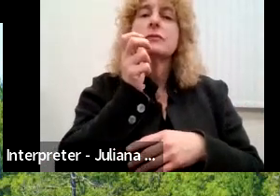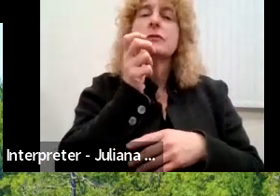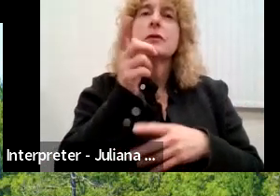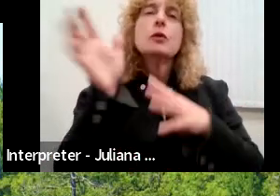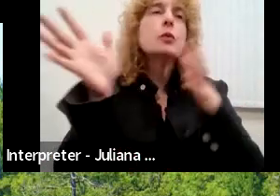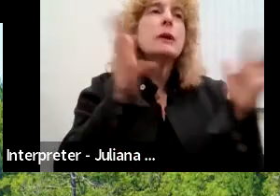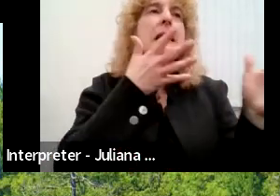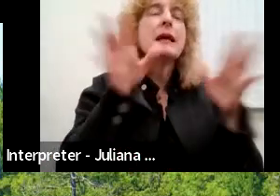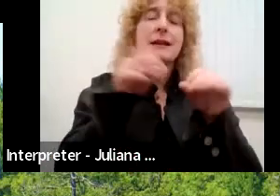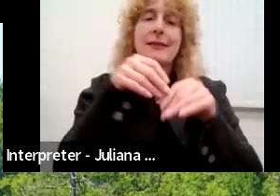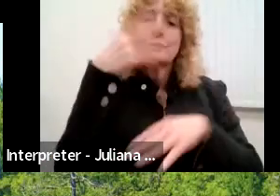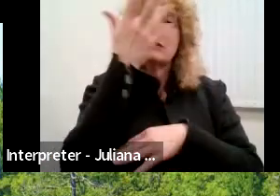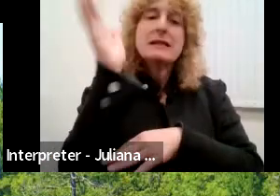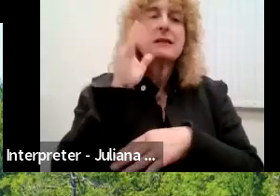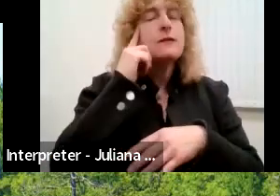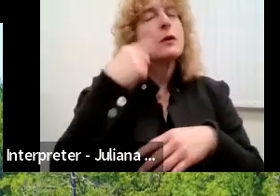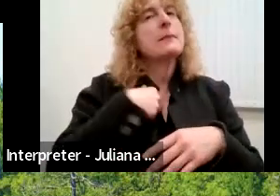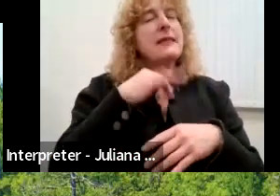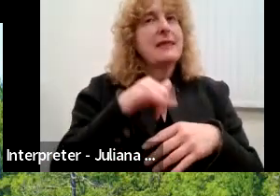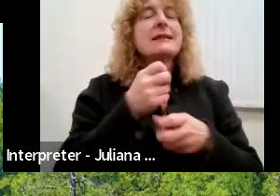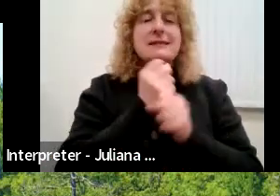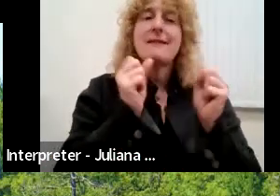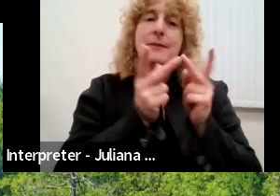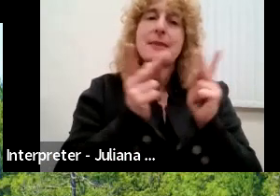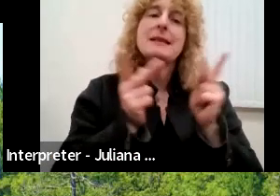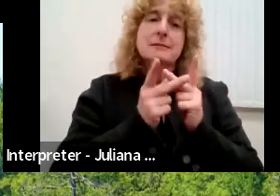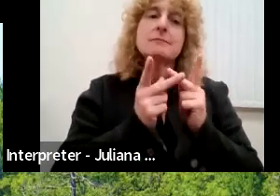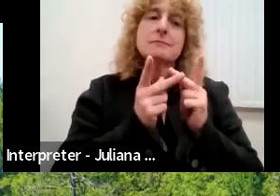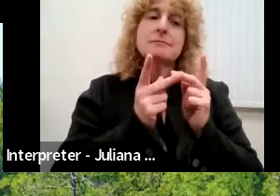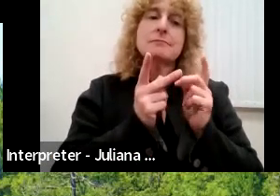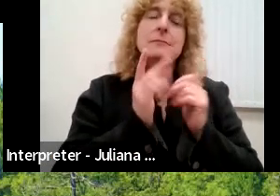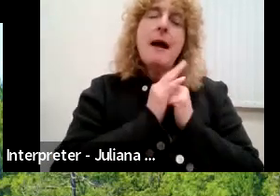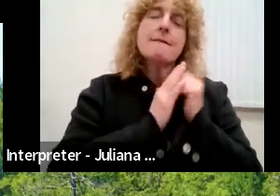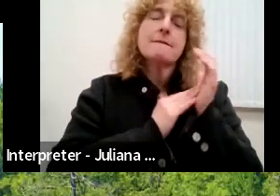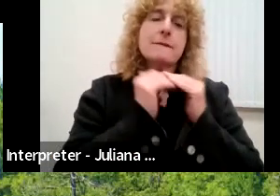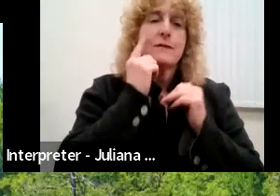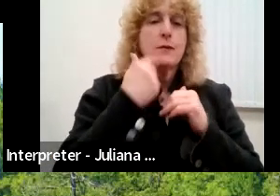wind in the trees. For me, that is a safe place of comfort for me.